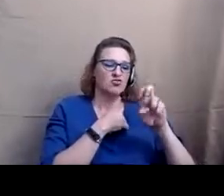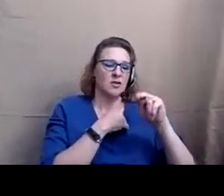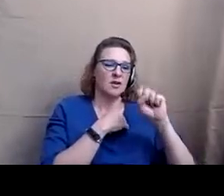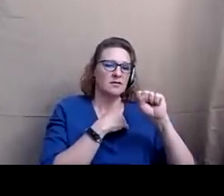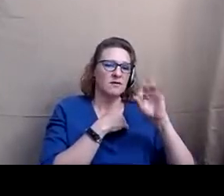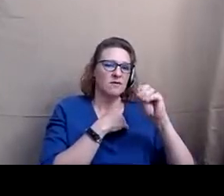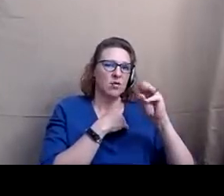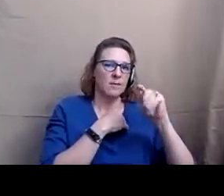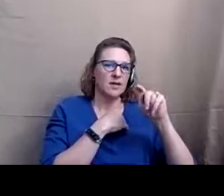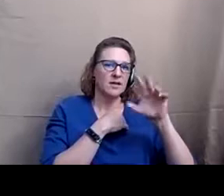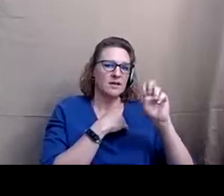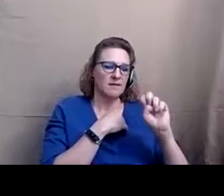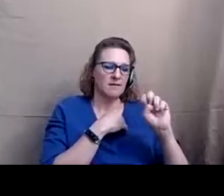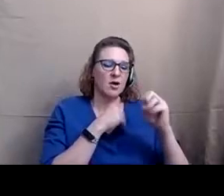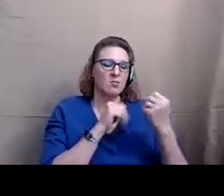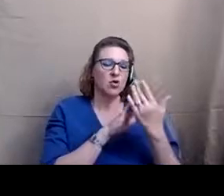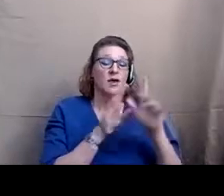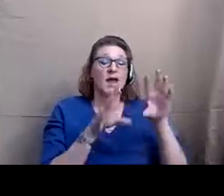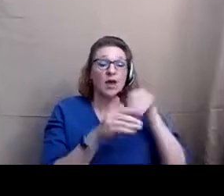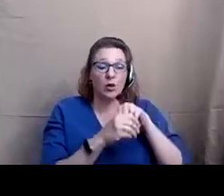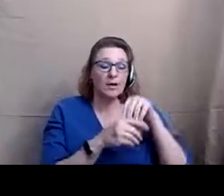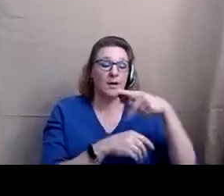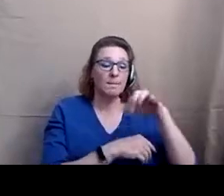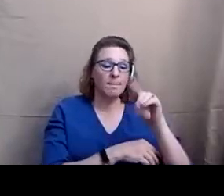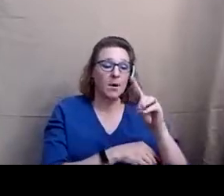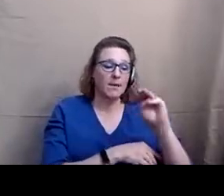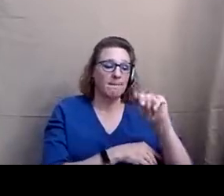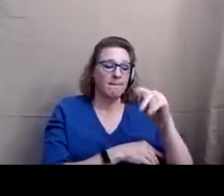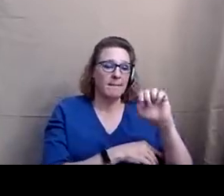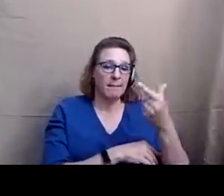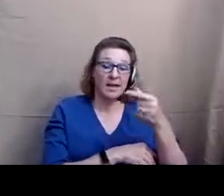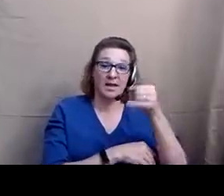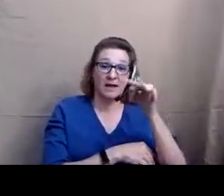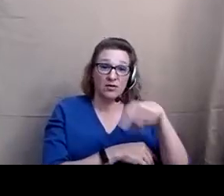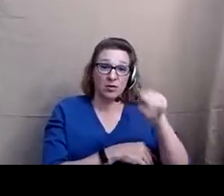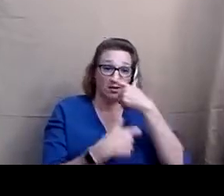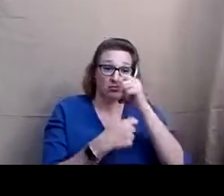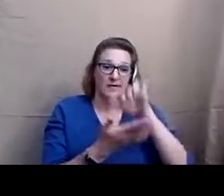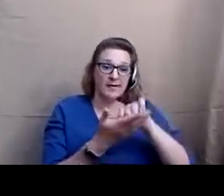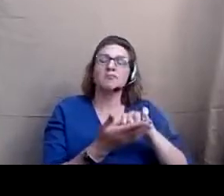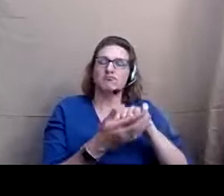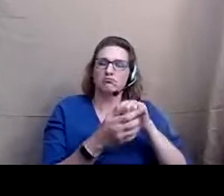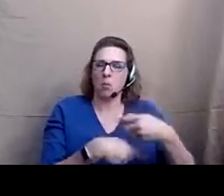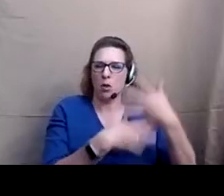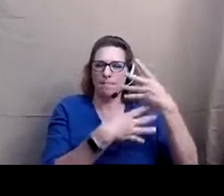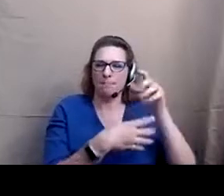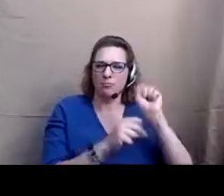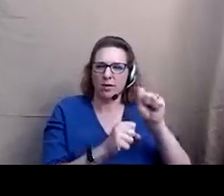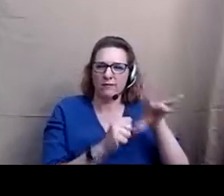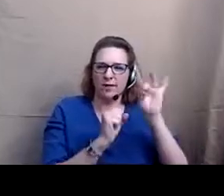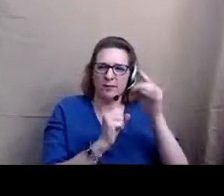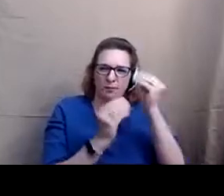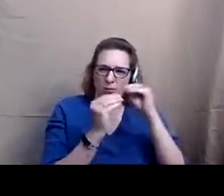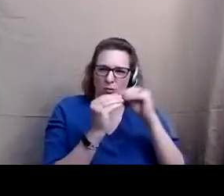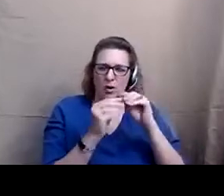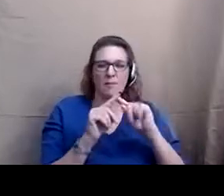including pod mapping. So if that was something that was of interest to you, you should definitely check it out, because we will get into that there. But again, I want to say